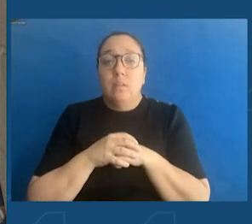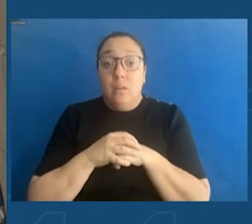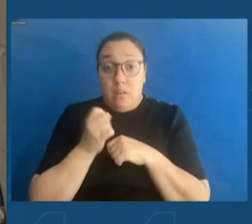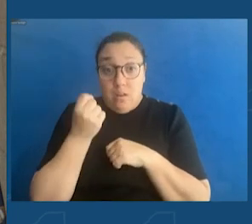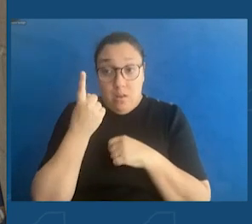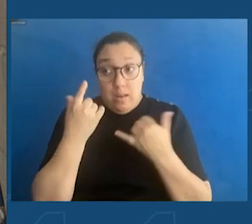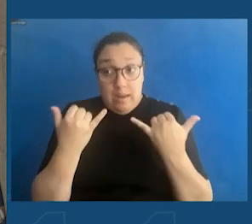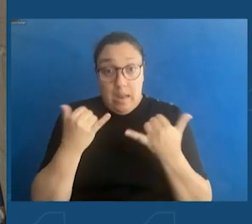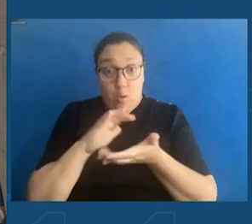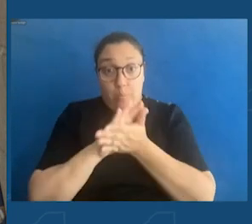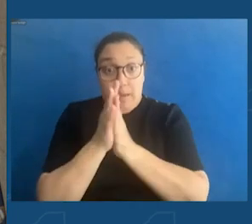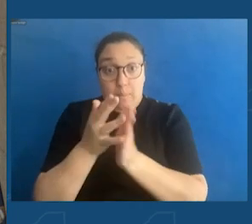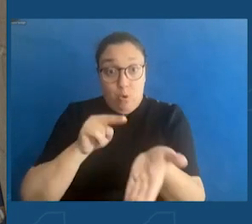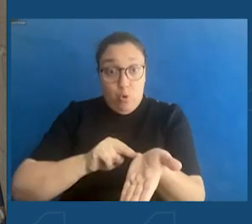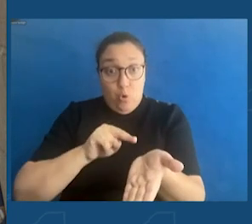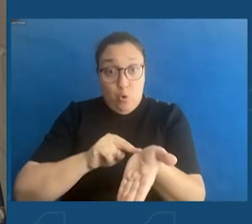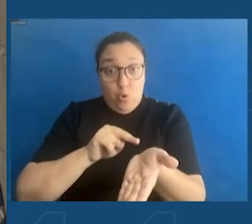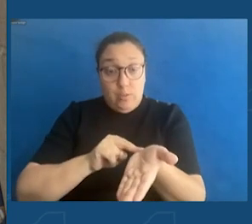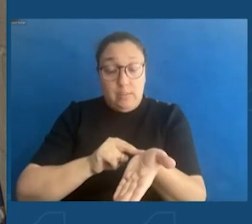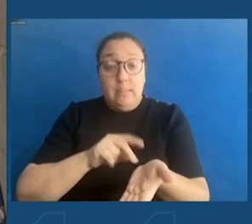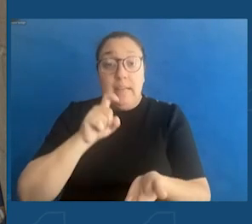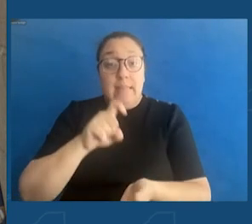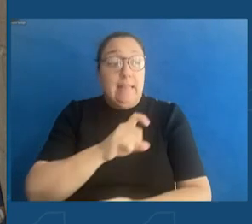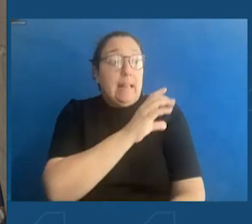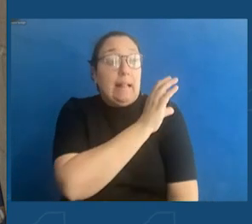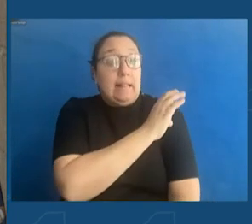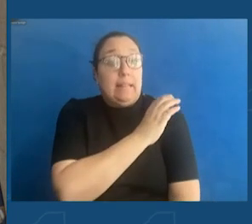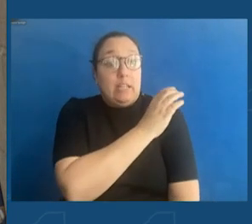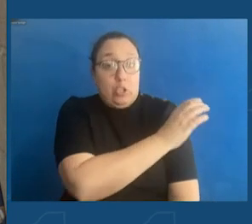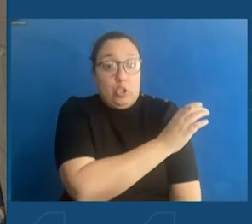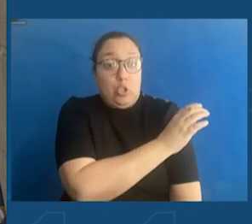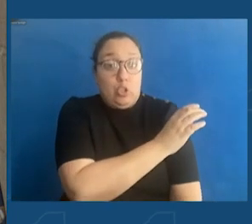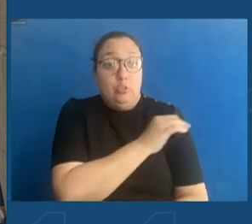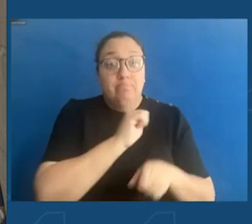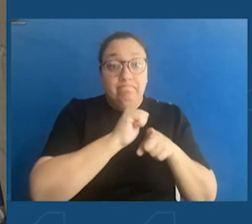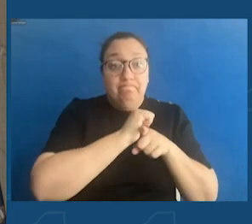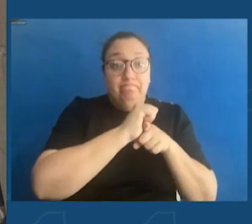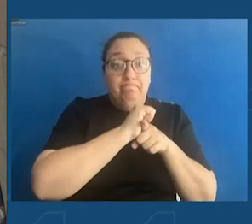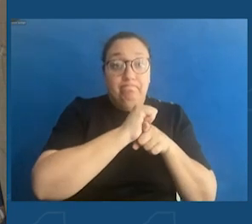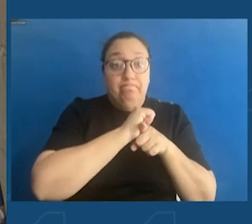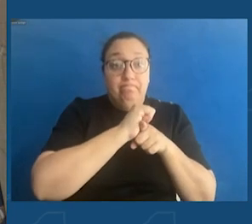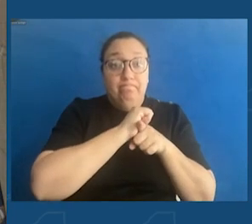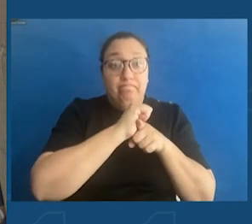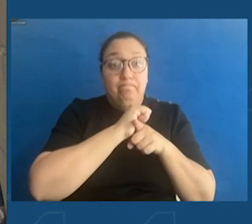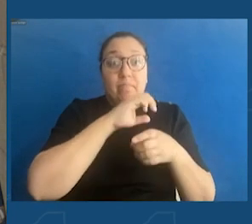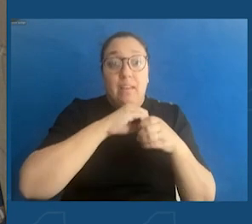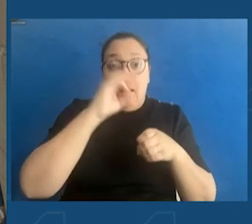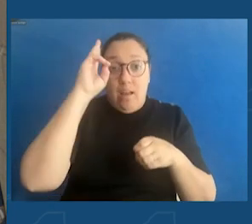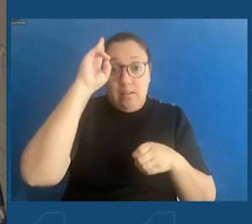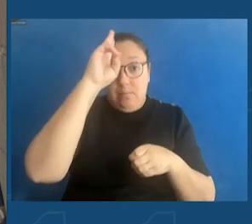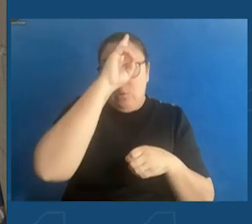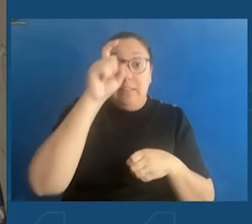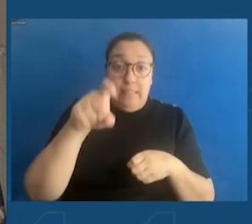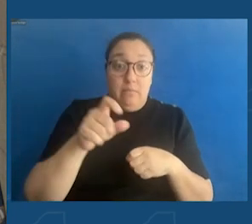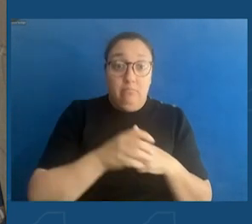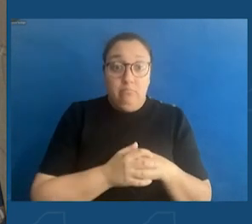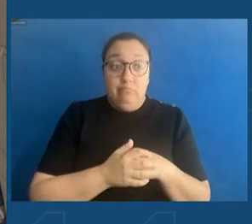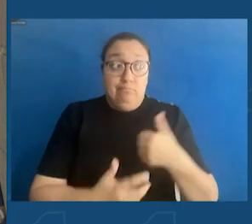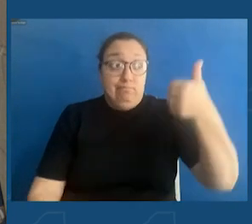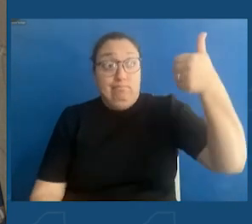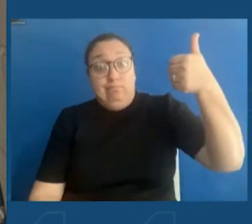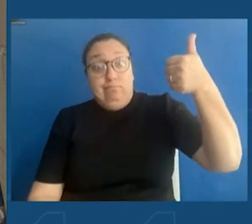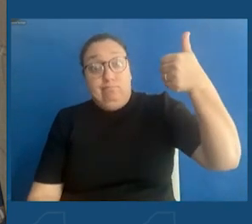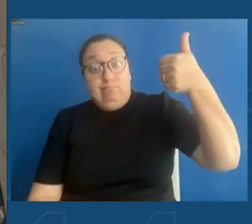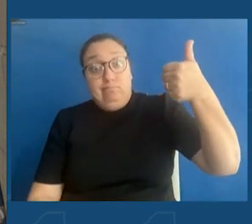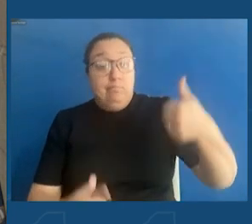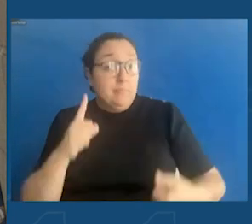of New York, you have to have clinical placement, your placement in a hospital setting. That's great, sounds good. I'm sure it